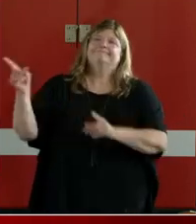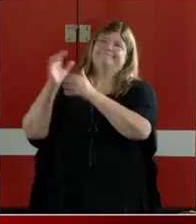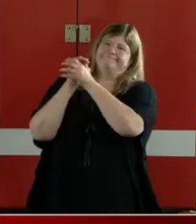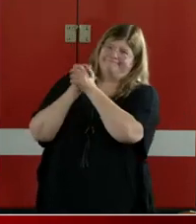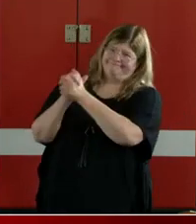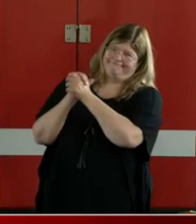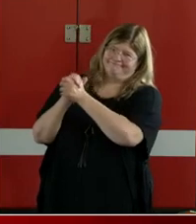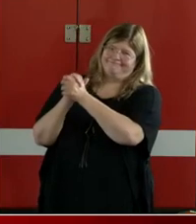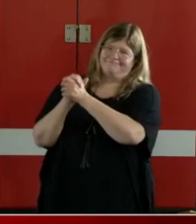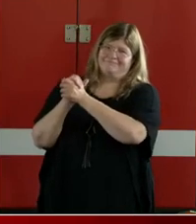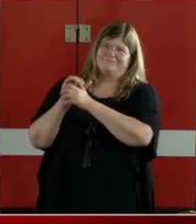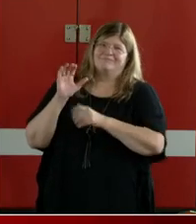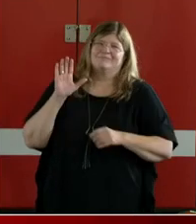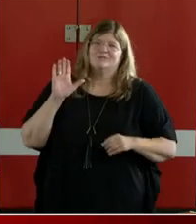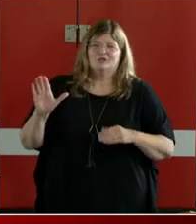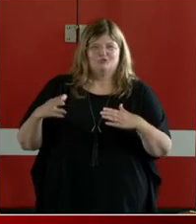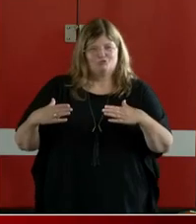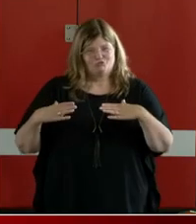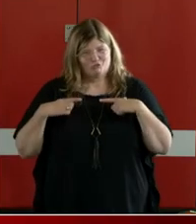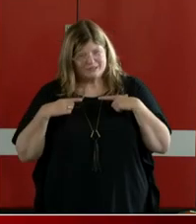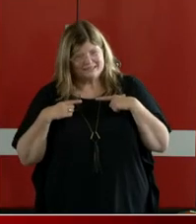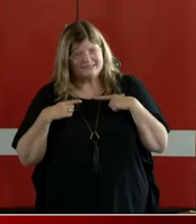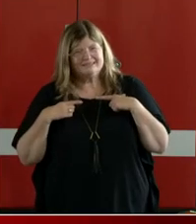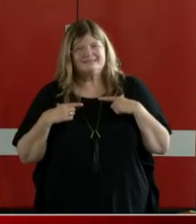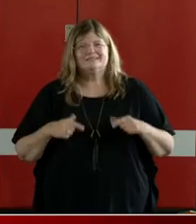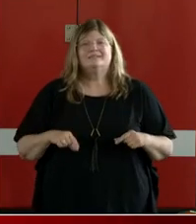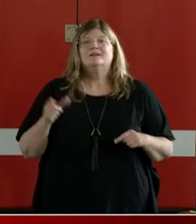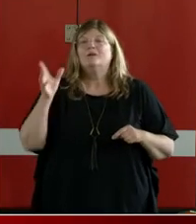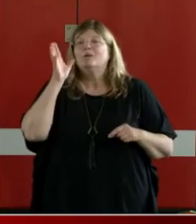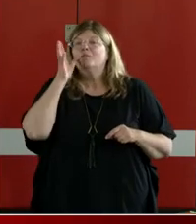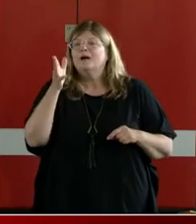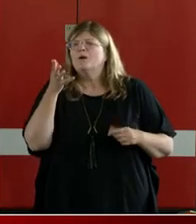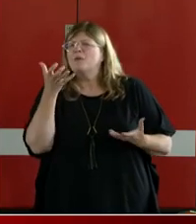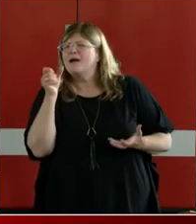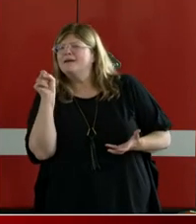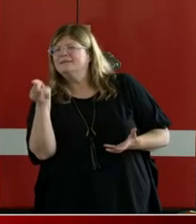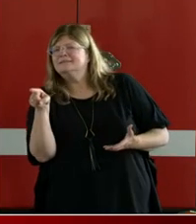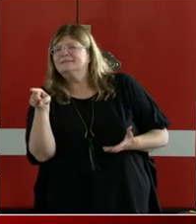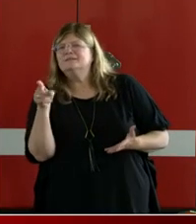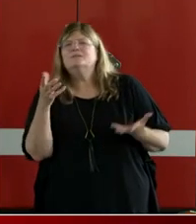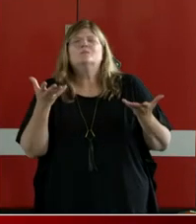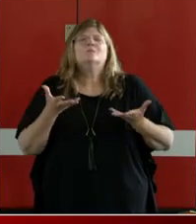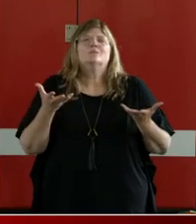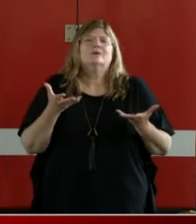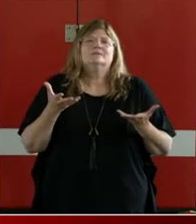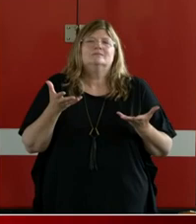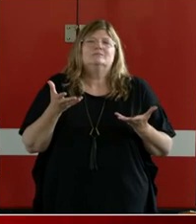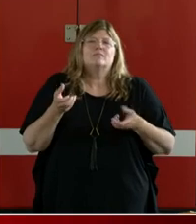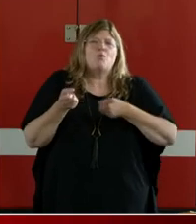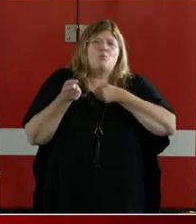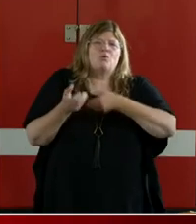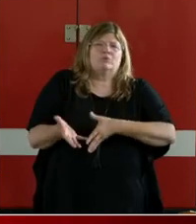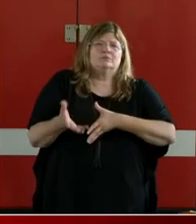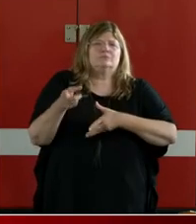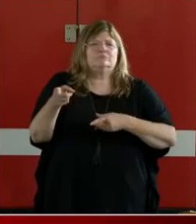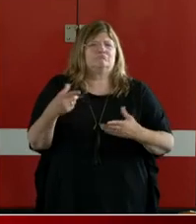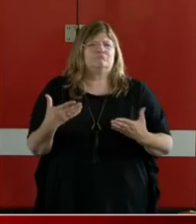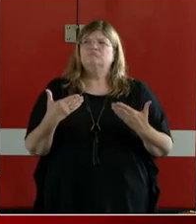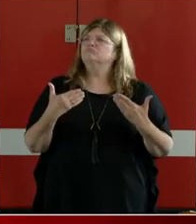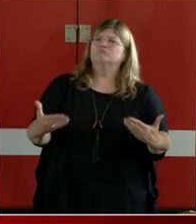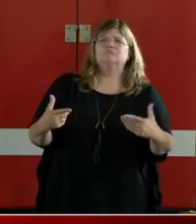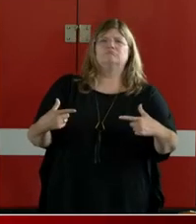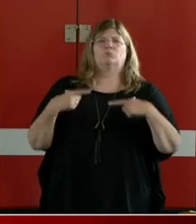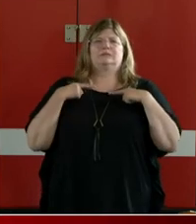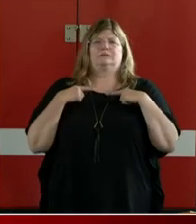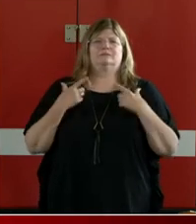Chief Dolly. Congratulations as well. I'd like to ask you what led to your retirement and what advice you're giving the department in the